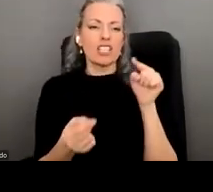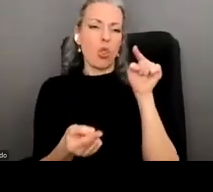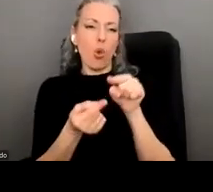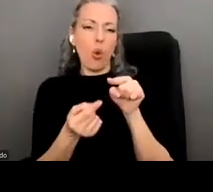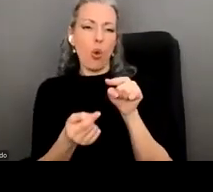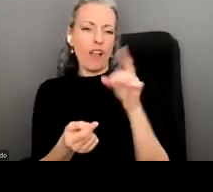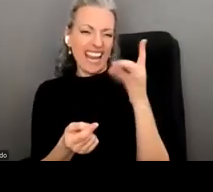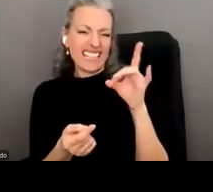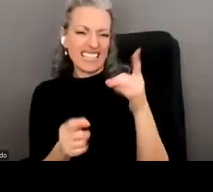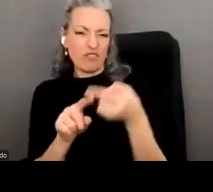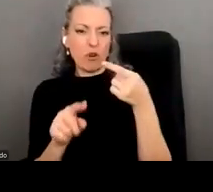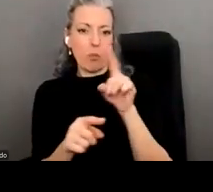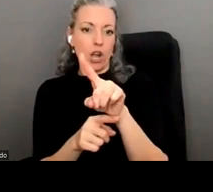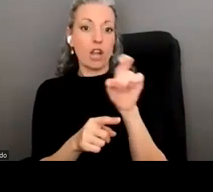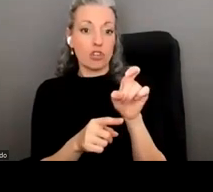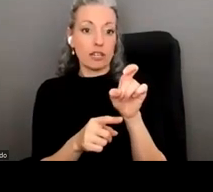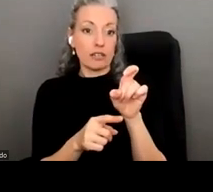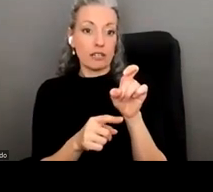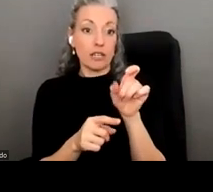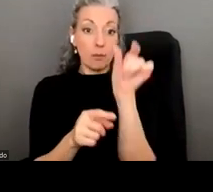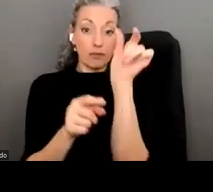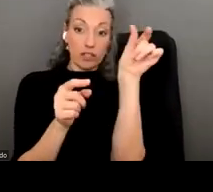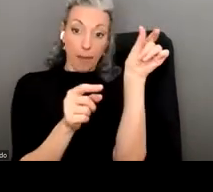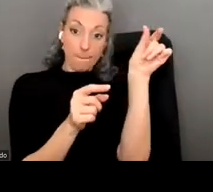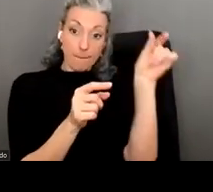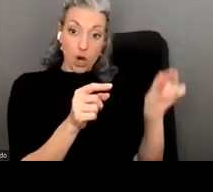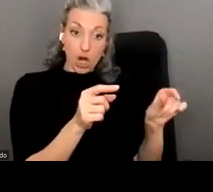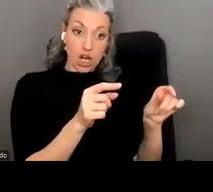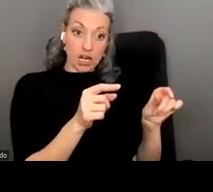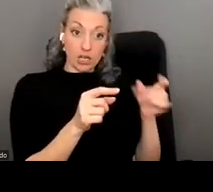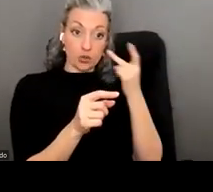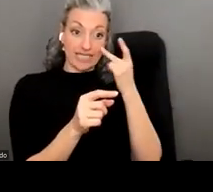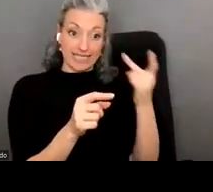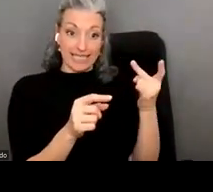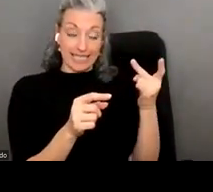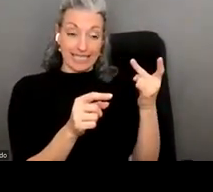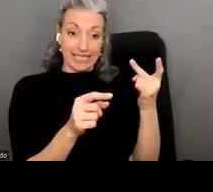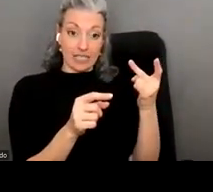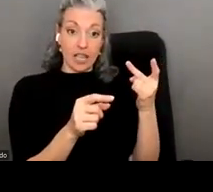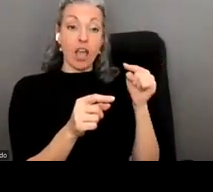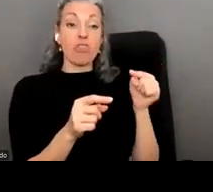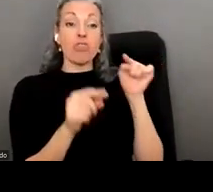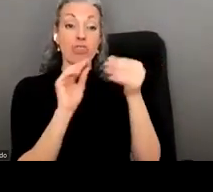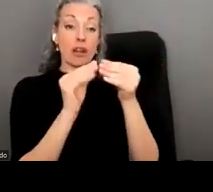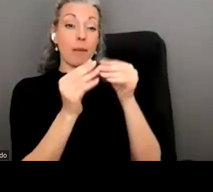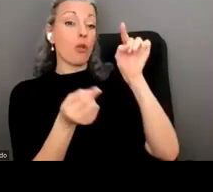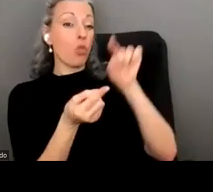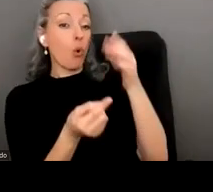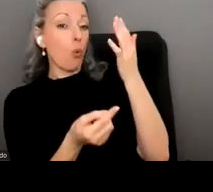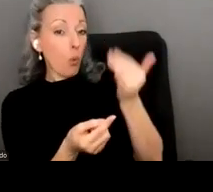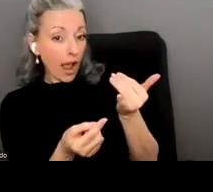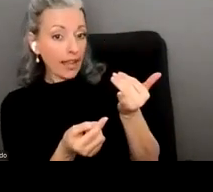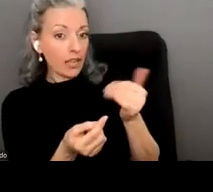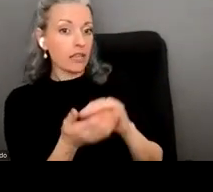And so if you hover over the bar, a tooltip pops up, provides more context. The reason that score is so low is because Black or